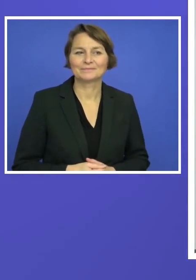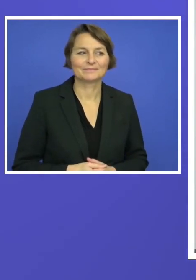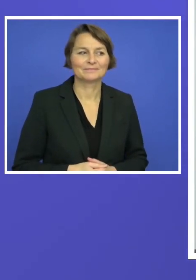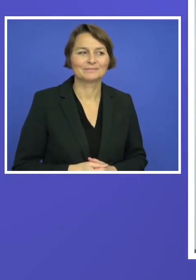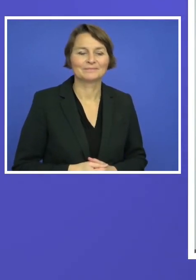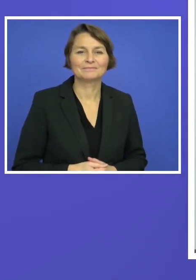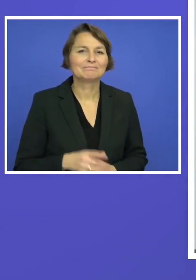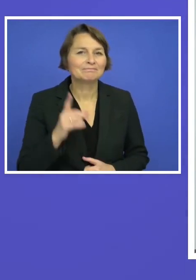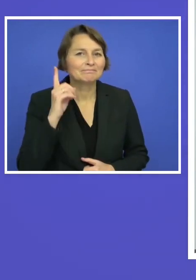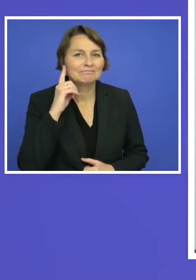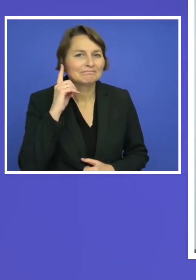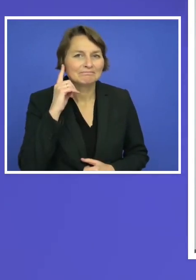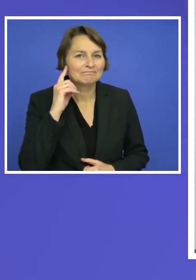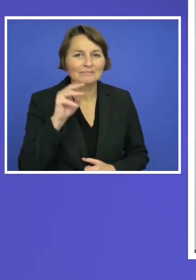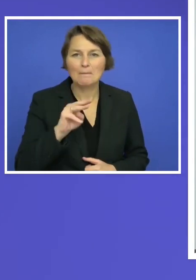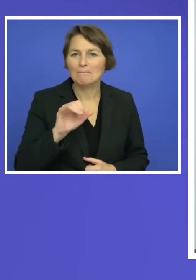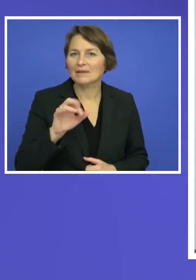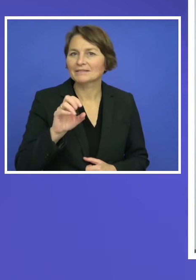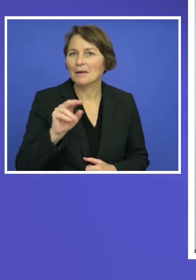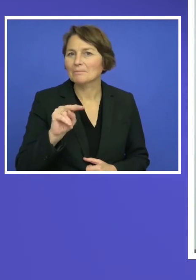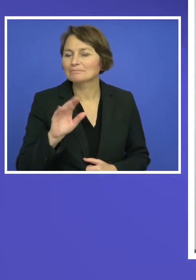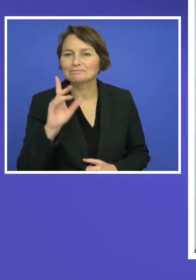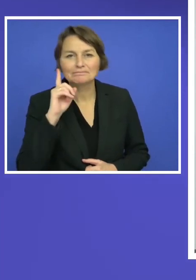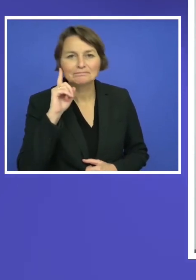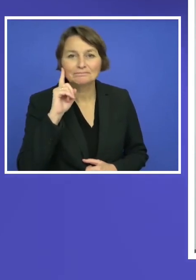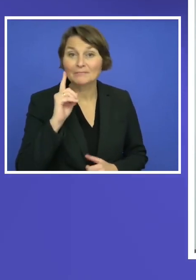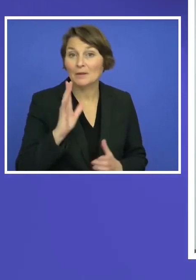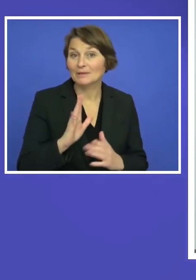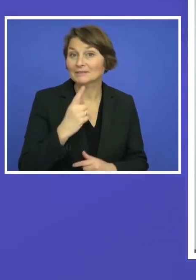Myrna, we can't hear you. If you can please unmute yourself.